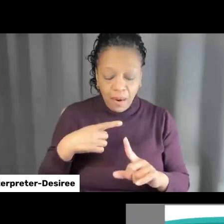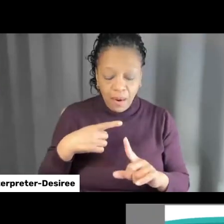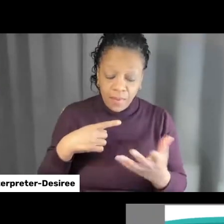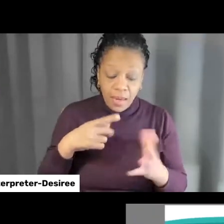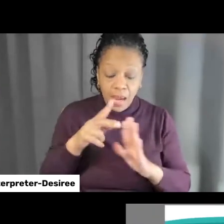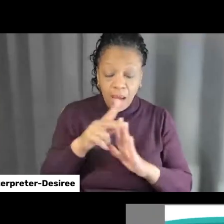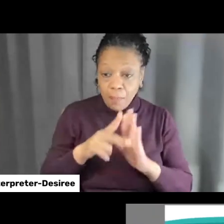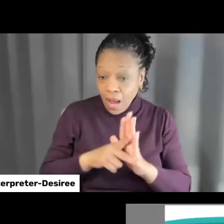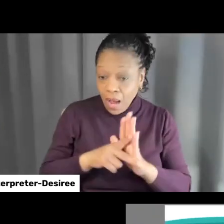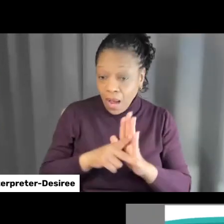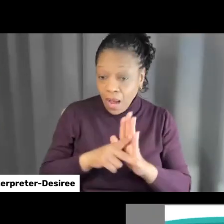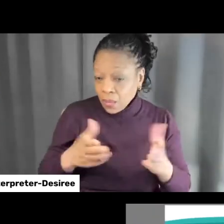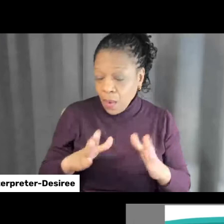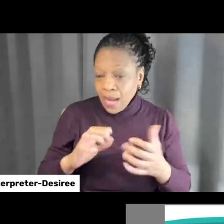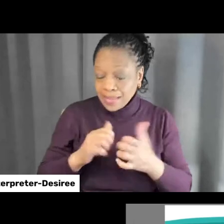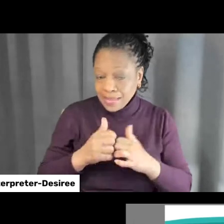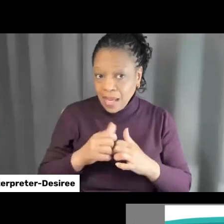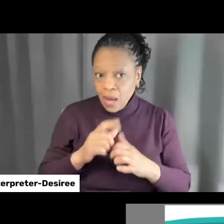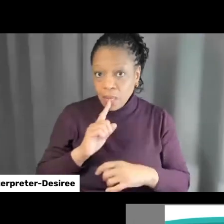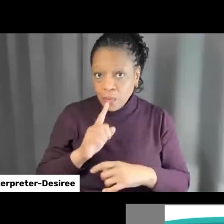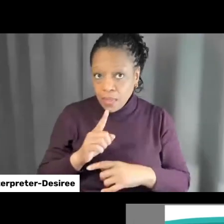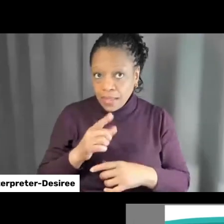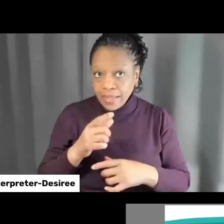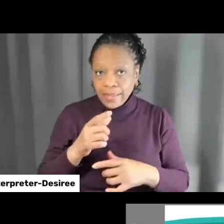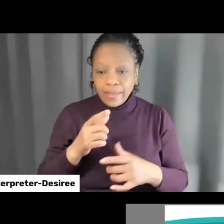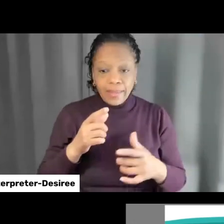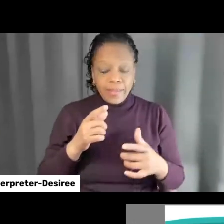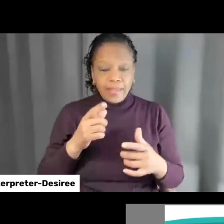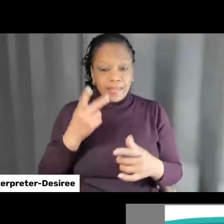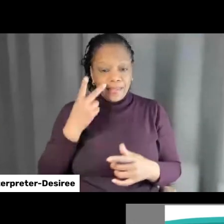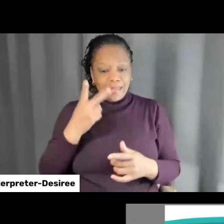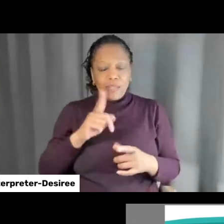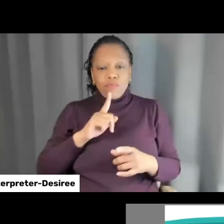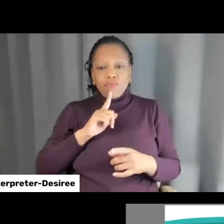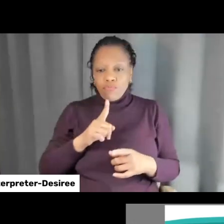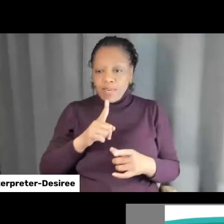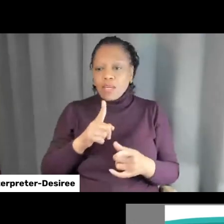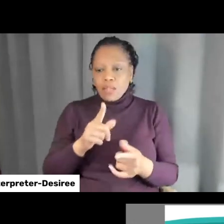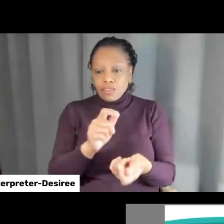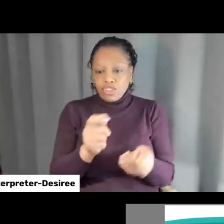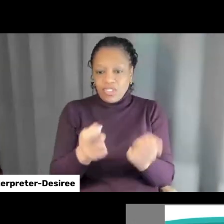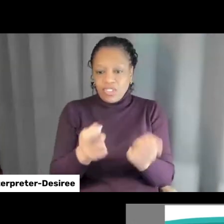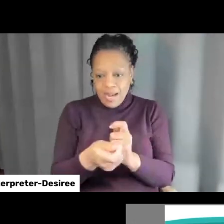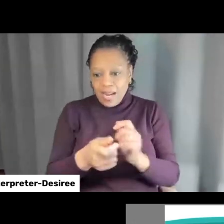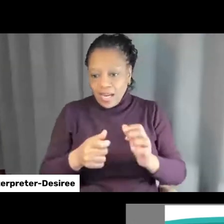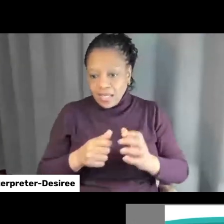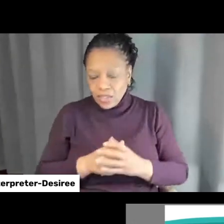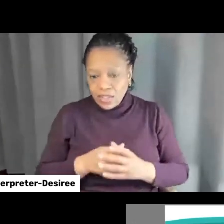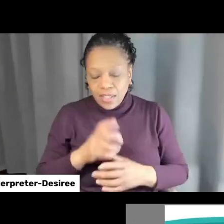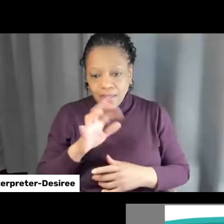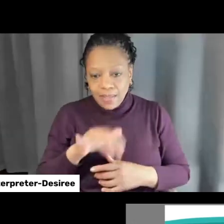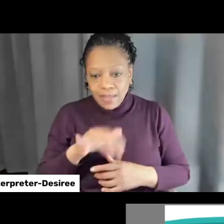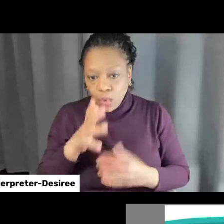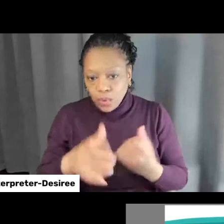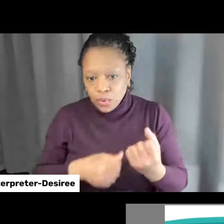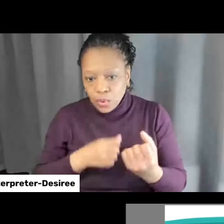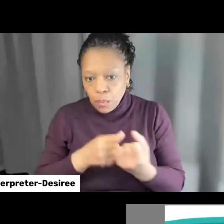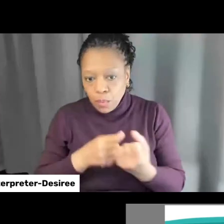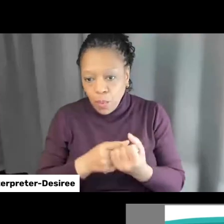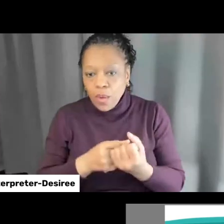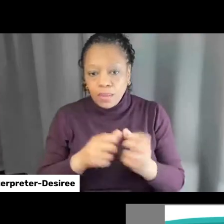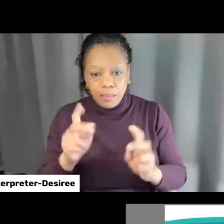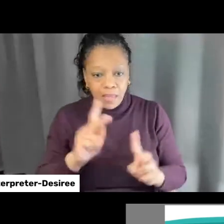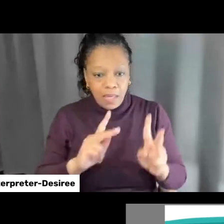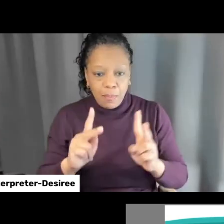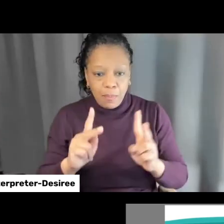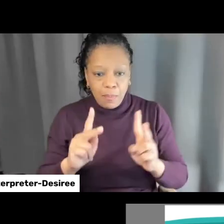how we make sure that change creates systems of care that support residents beyond, any one program.